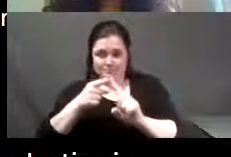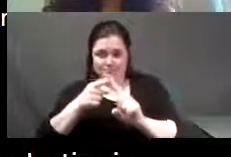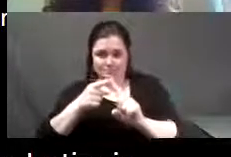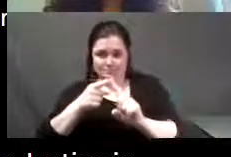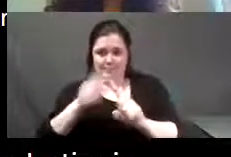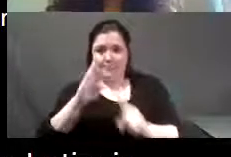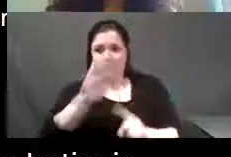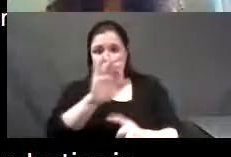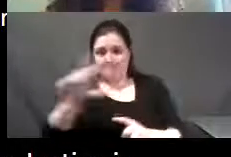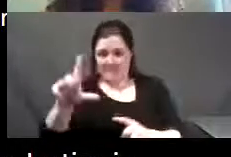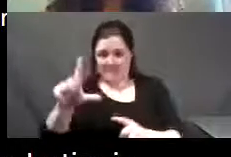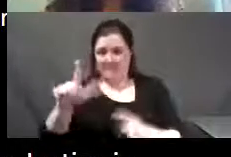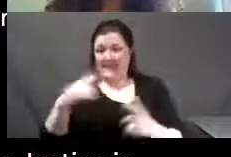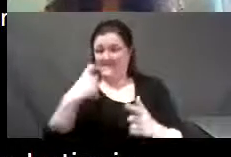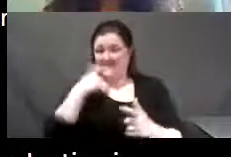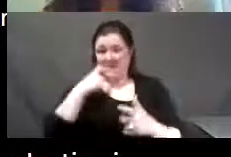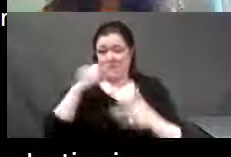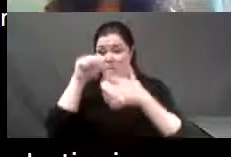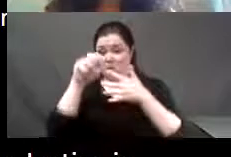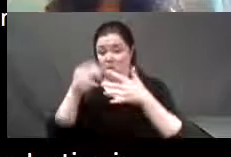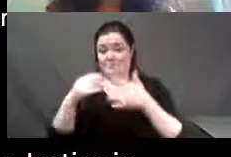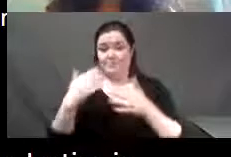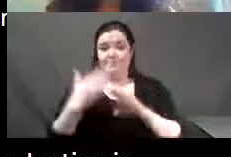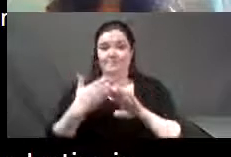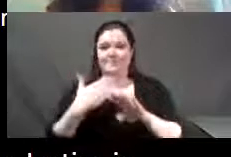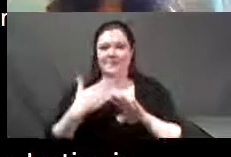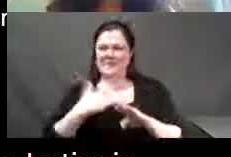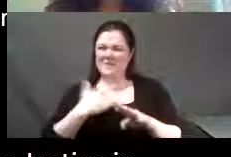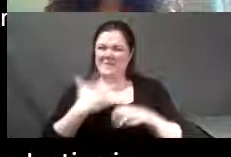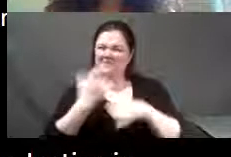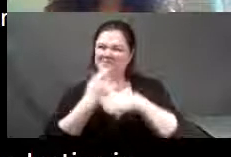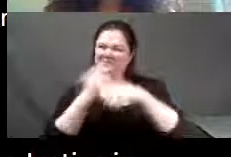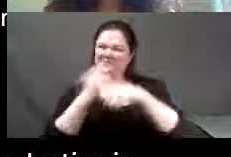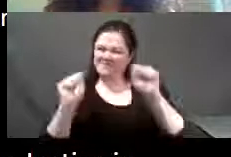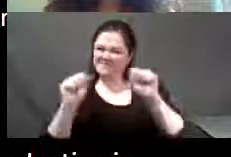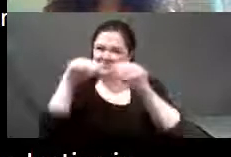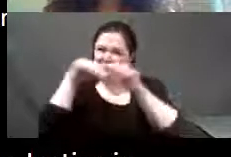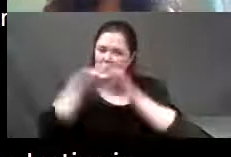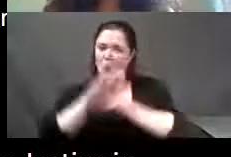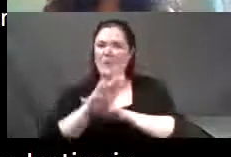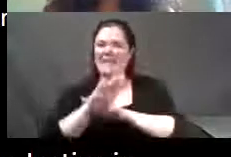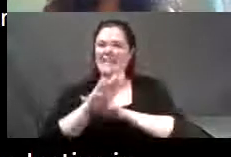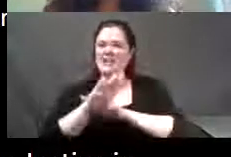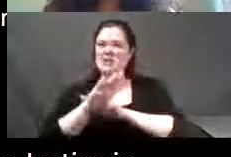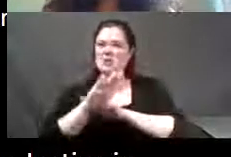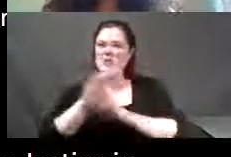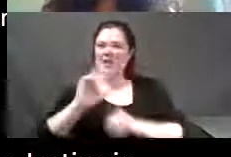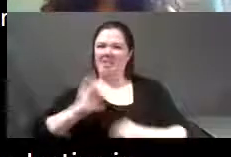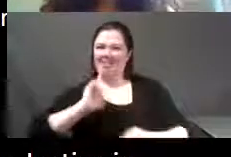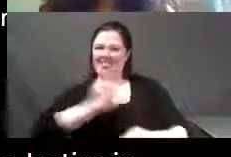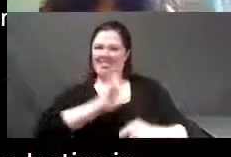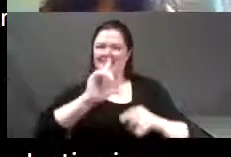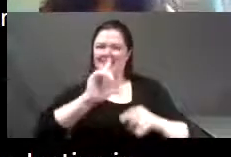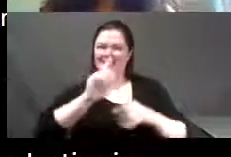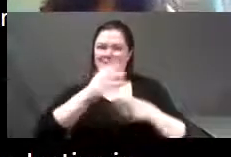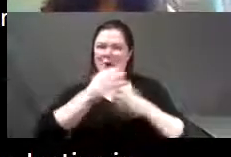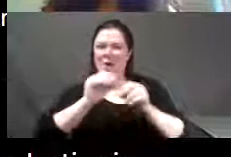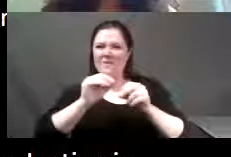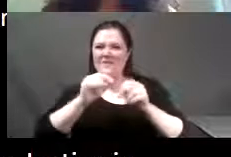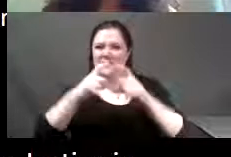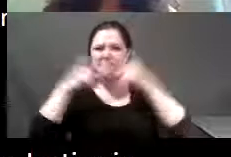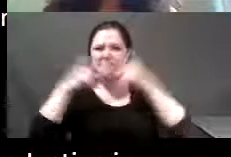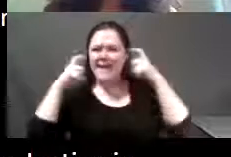the bills I mentioned before, how safe would you feel going into a legislative office when wearing masks aren't